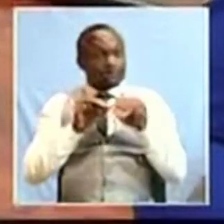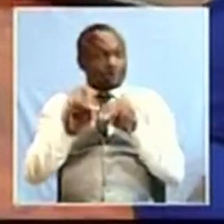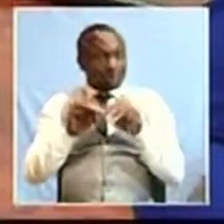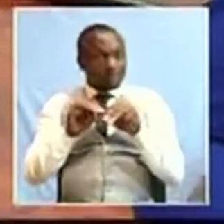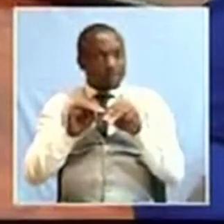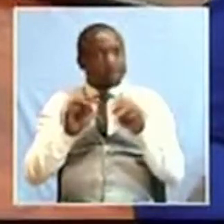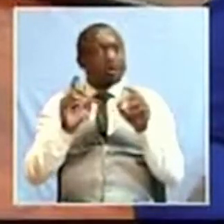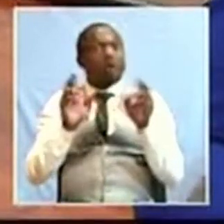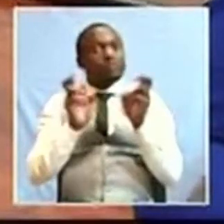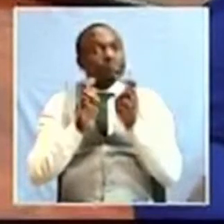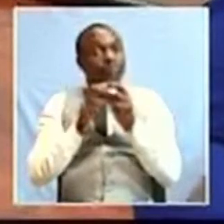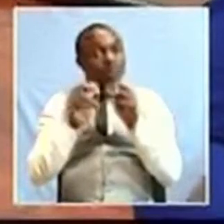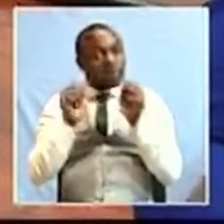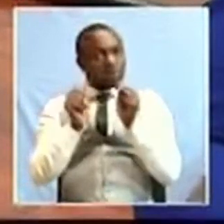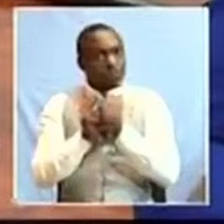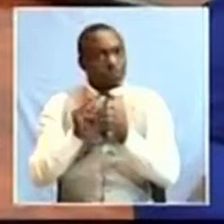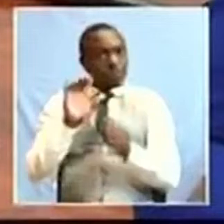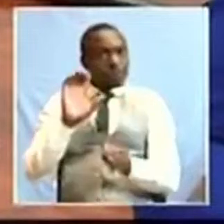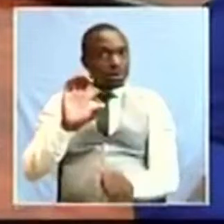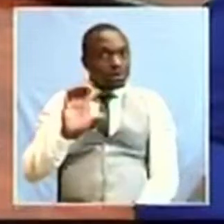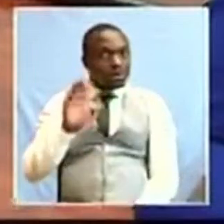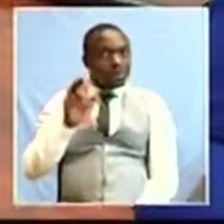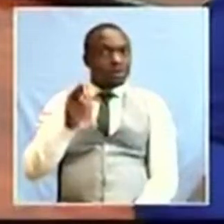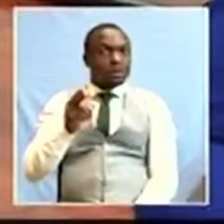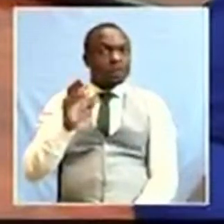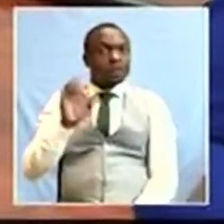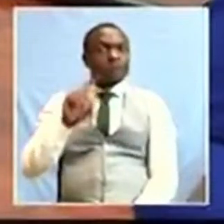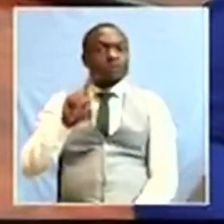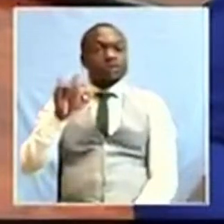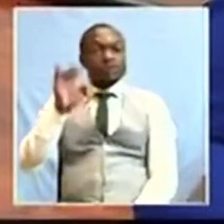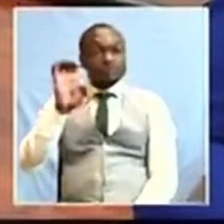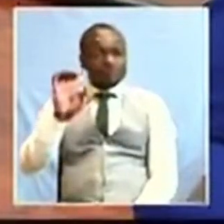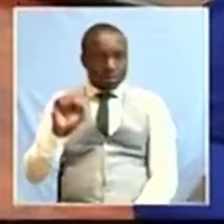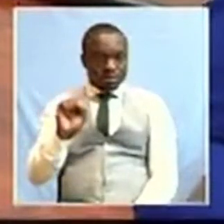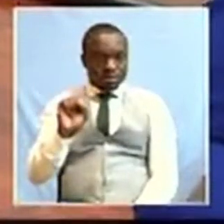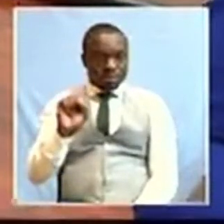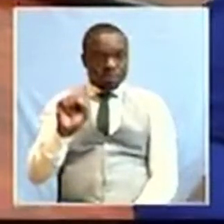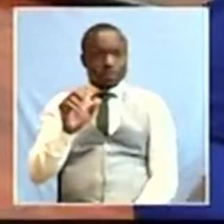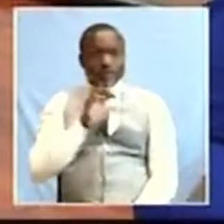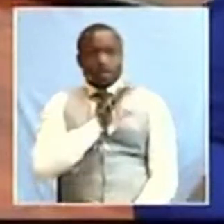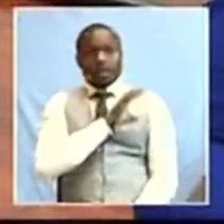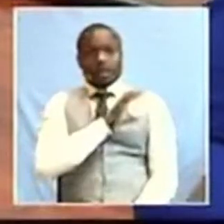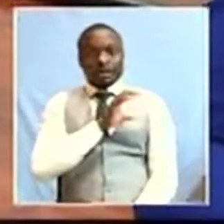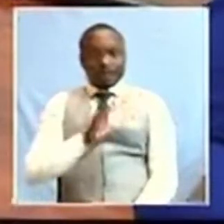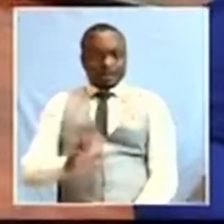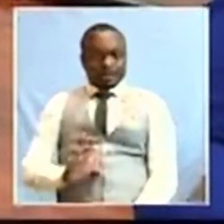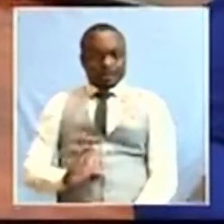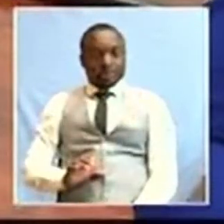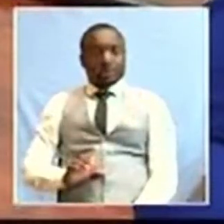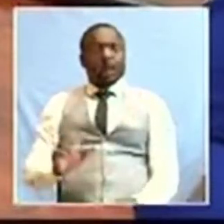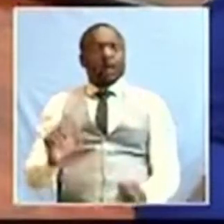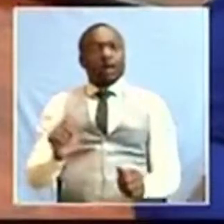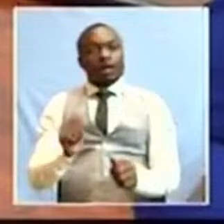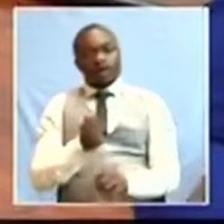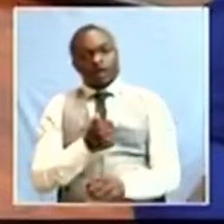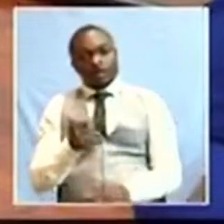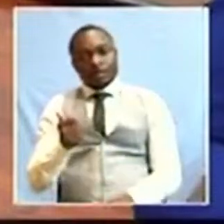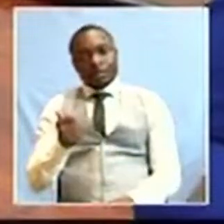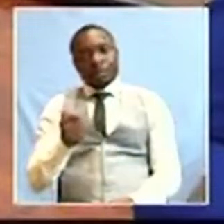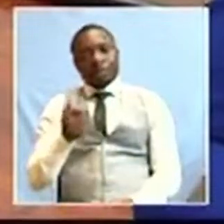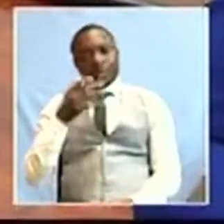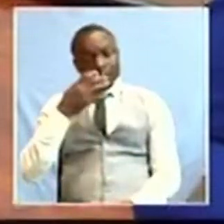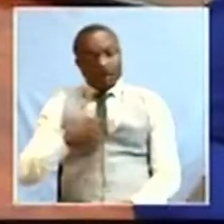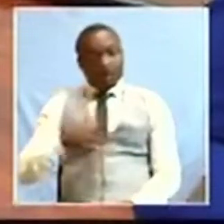contracts with Choppies, United Gypsum Limited and Hungry Lion to collect solid